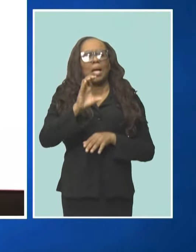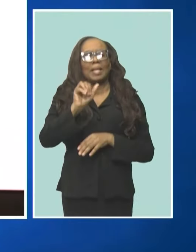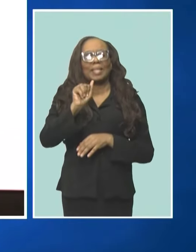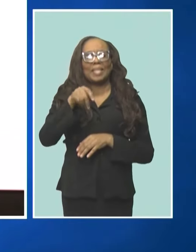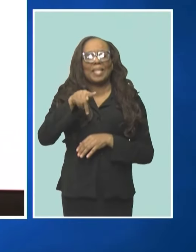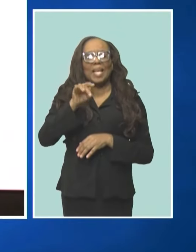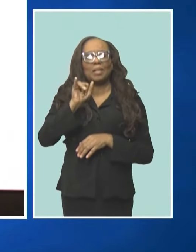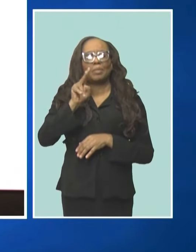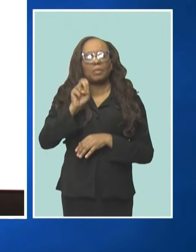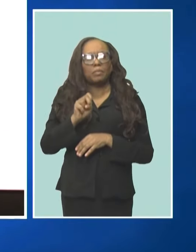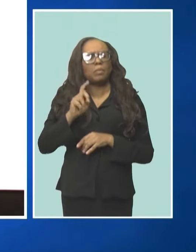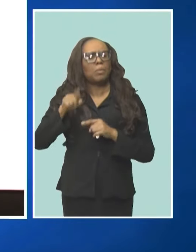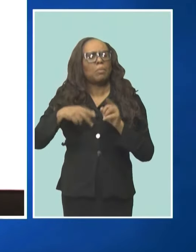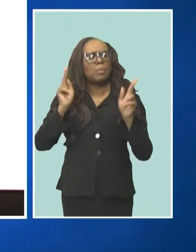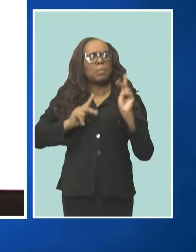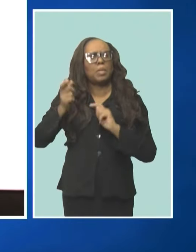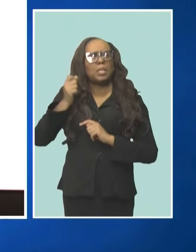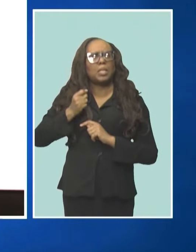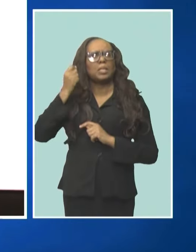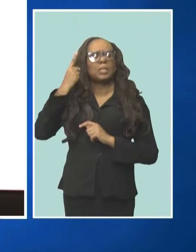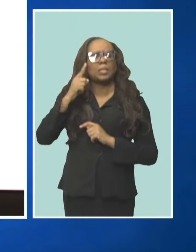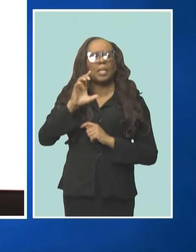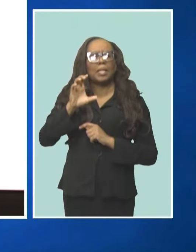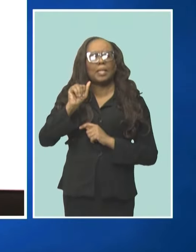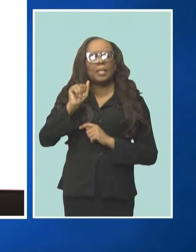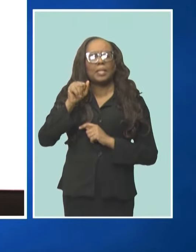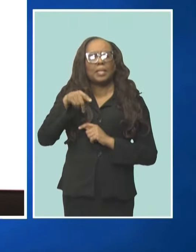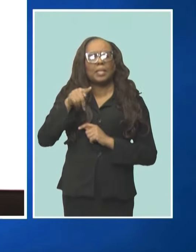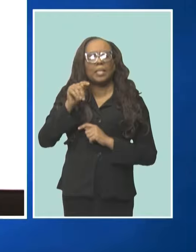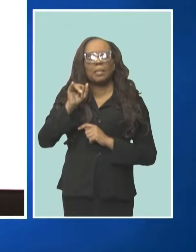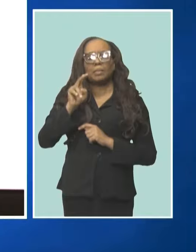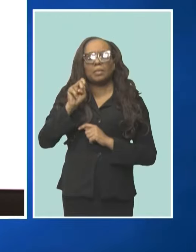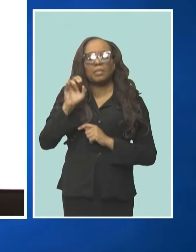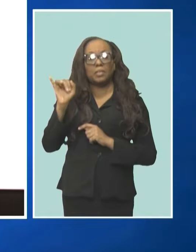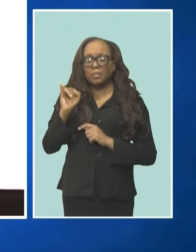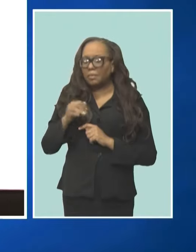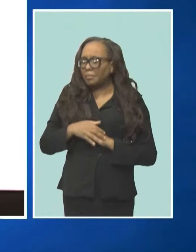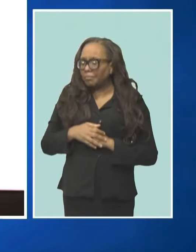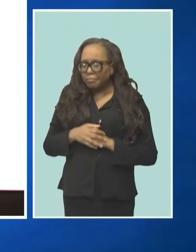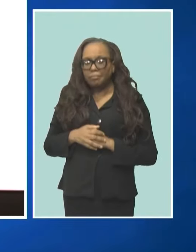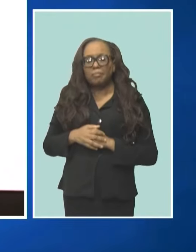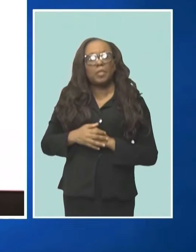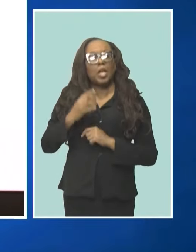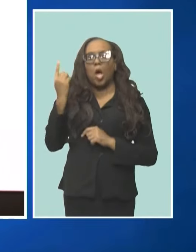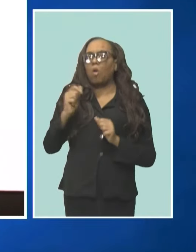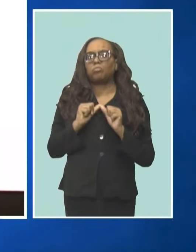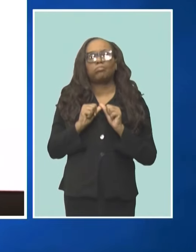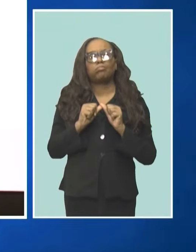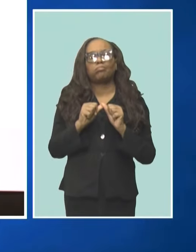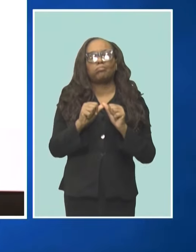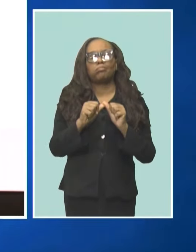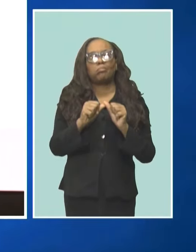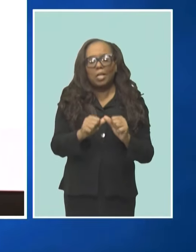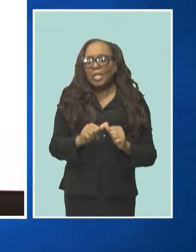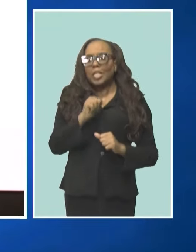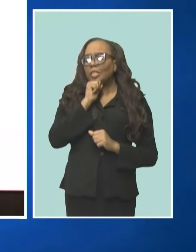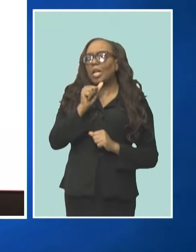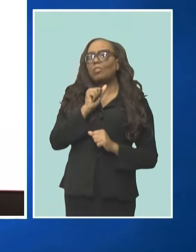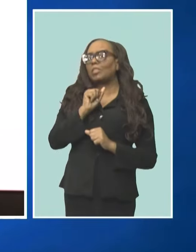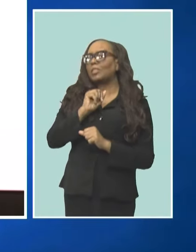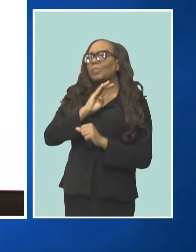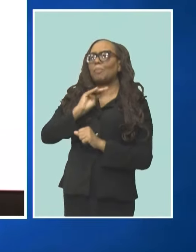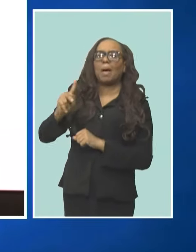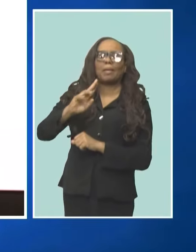people understand the benefit of captive insurance, they're never going back, and those dollars are not going back to the traditional market. So that perfect